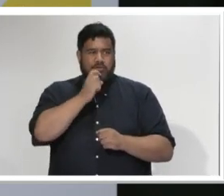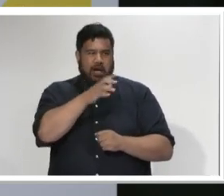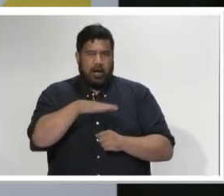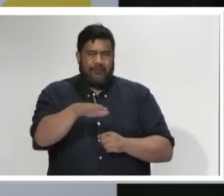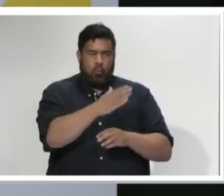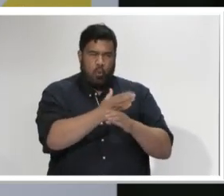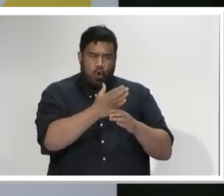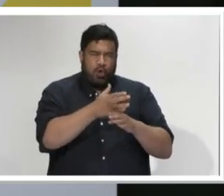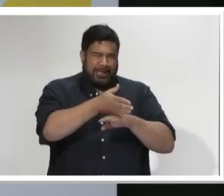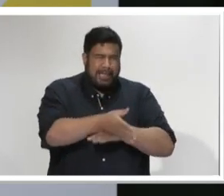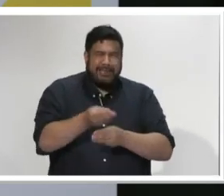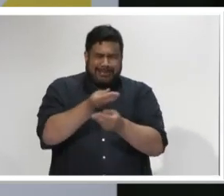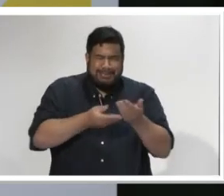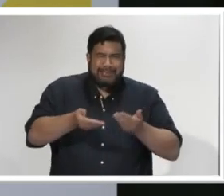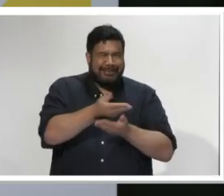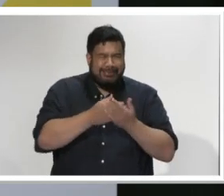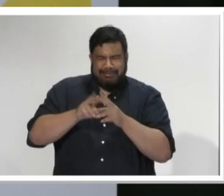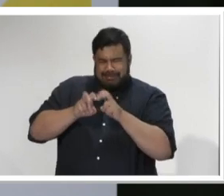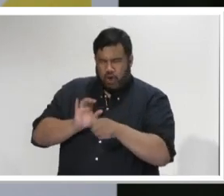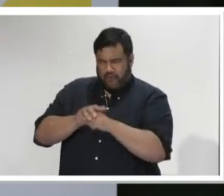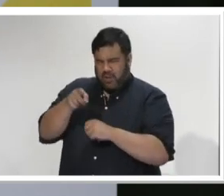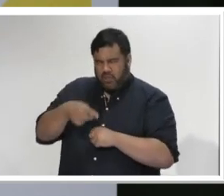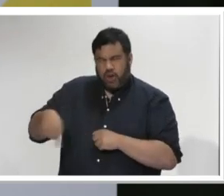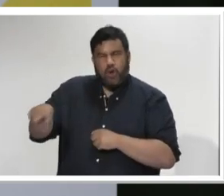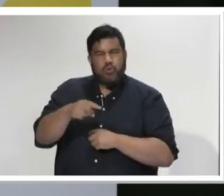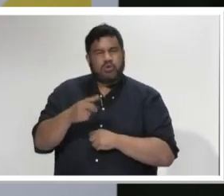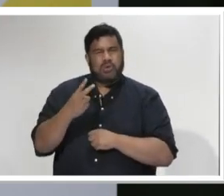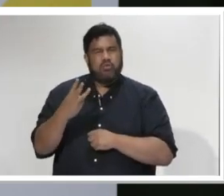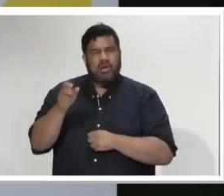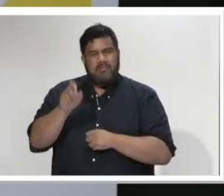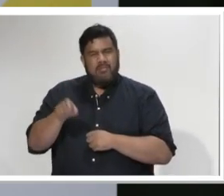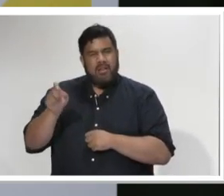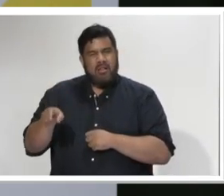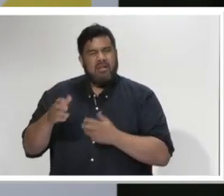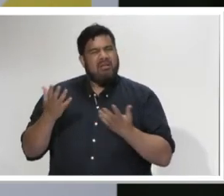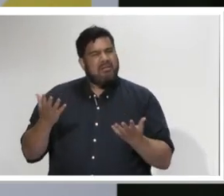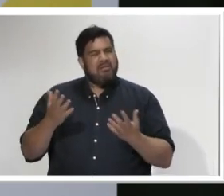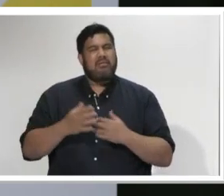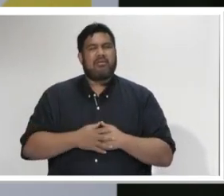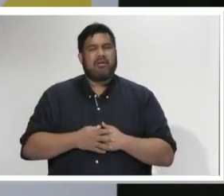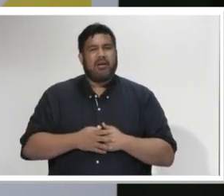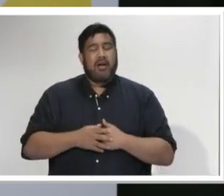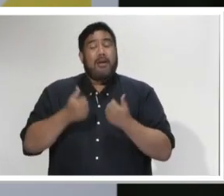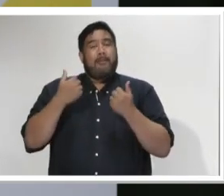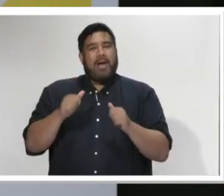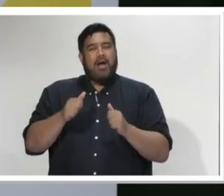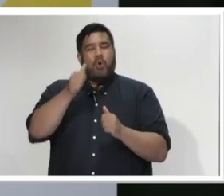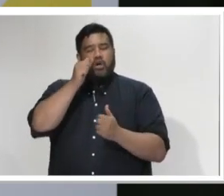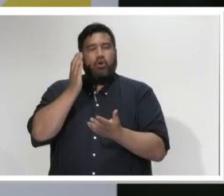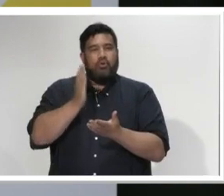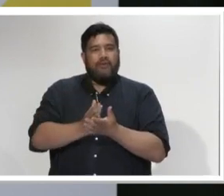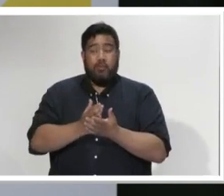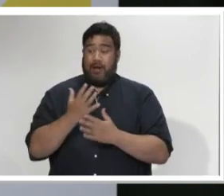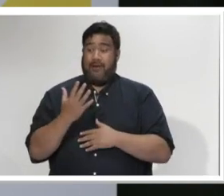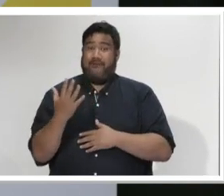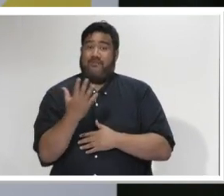to find out more about those cases. We've been able to confirm now that 5 of those cases